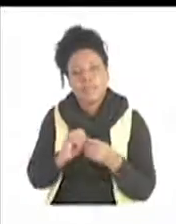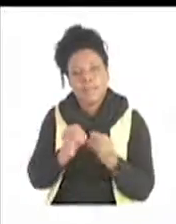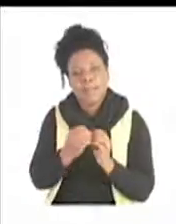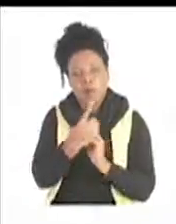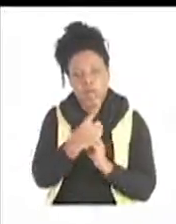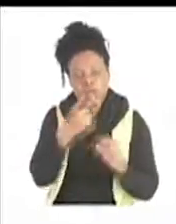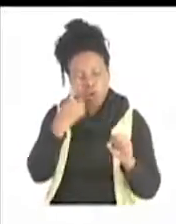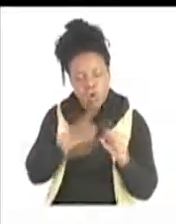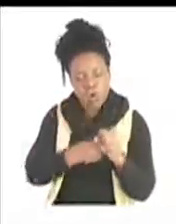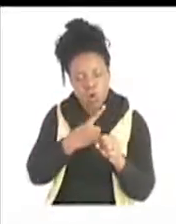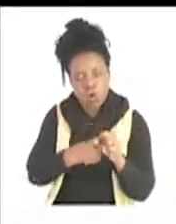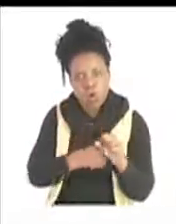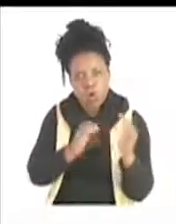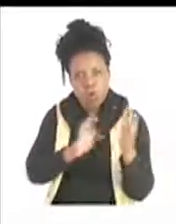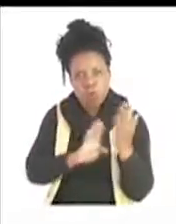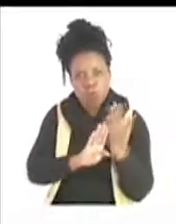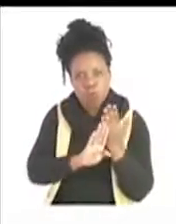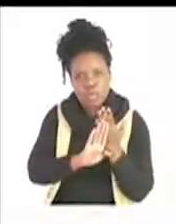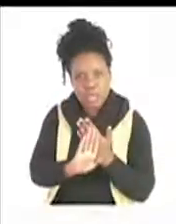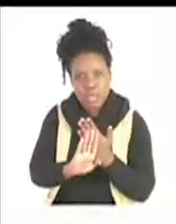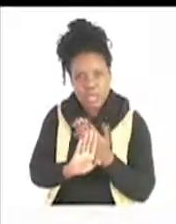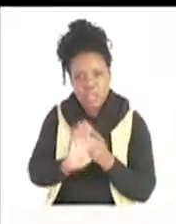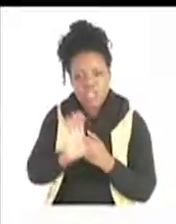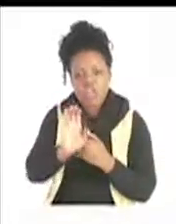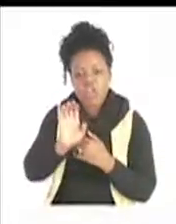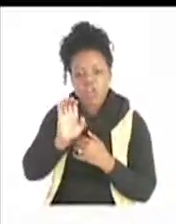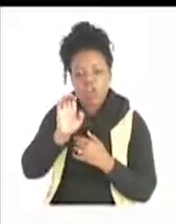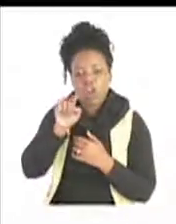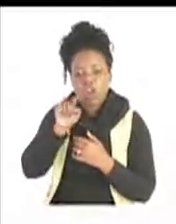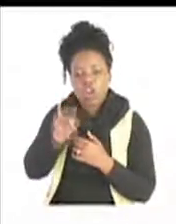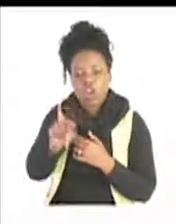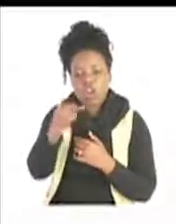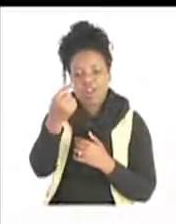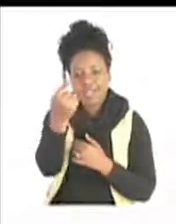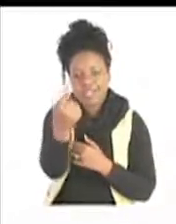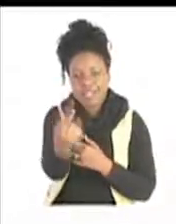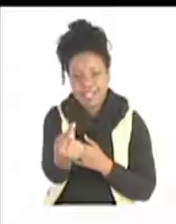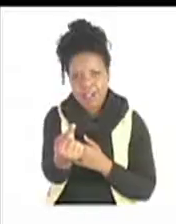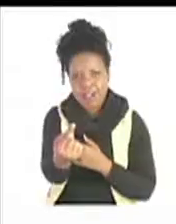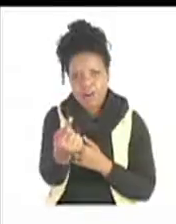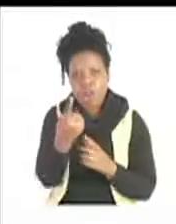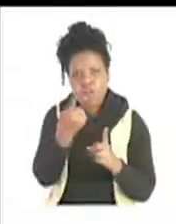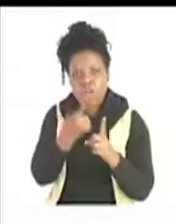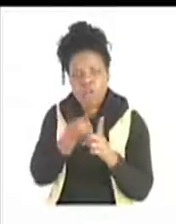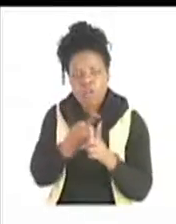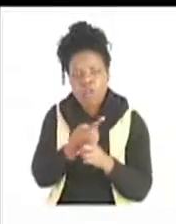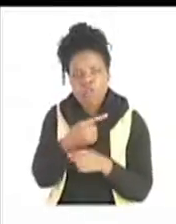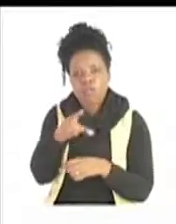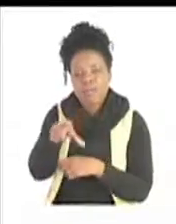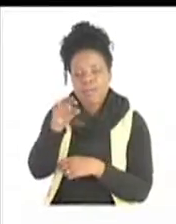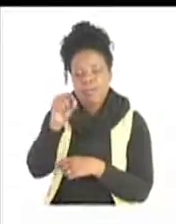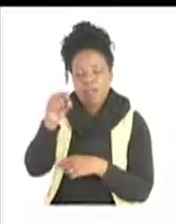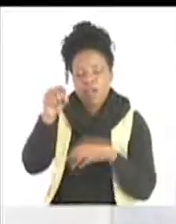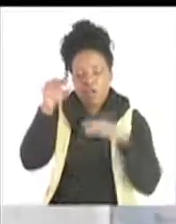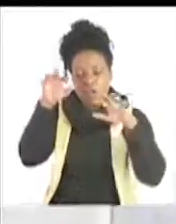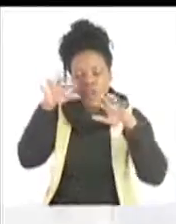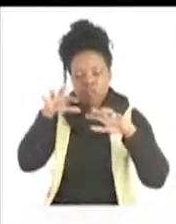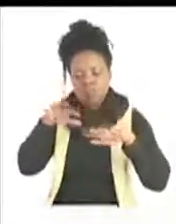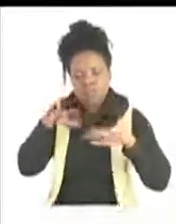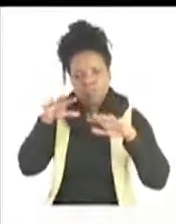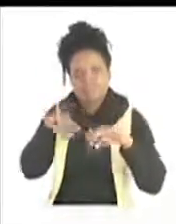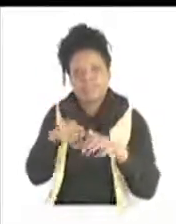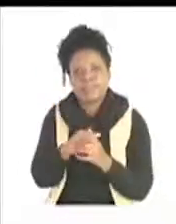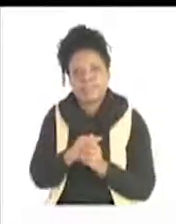yourself from the rain. That is number 1. Moving on to page 7.